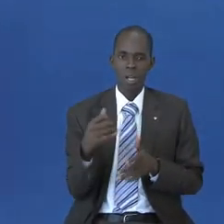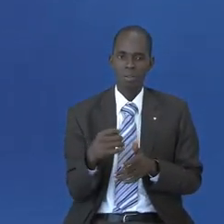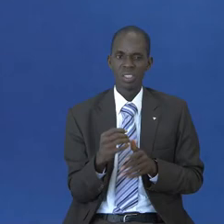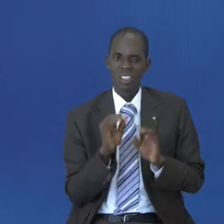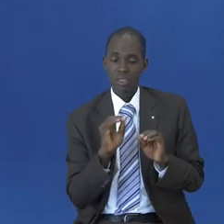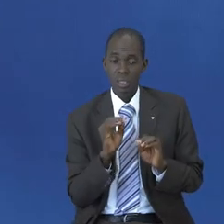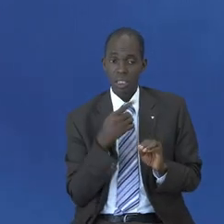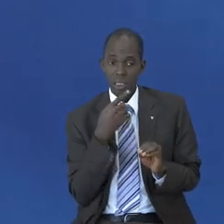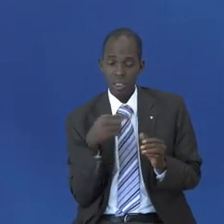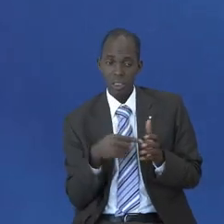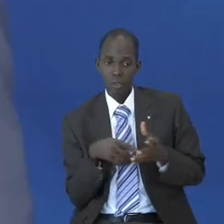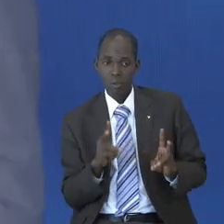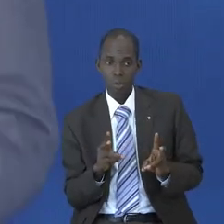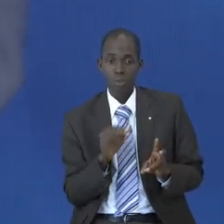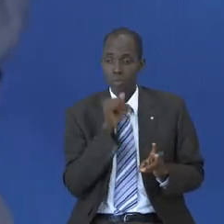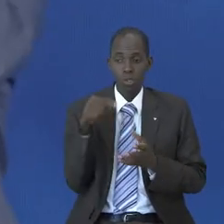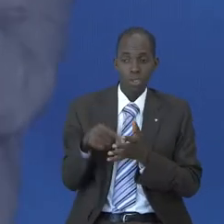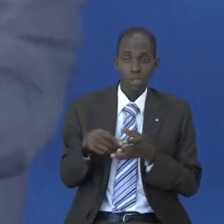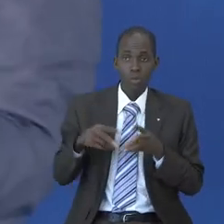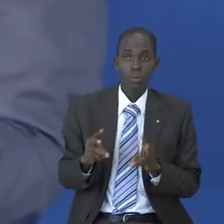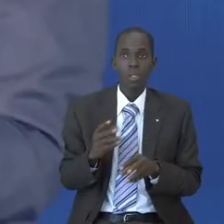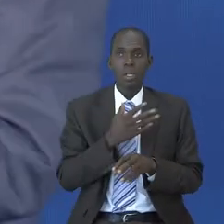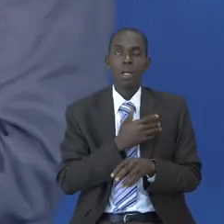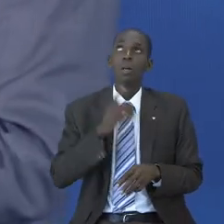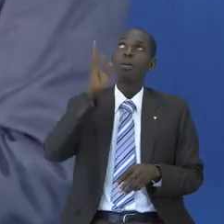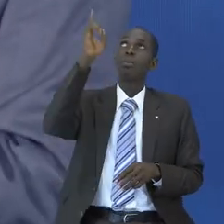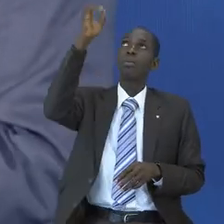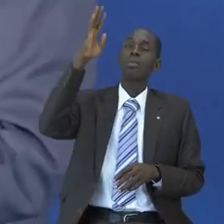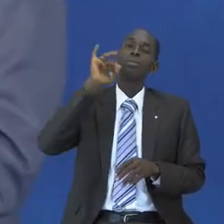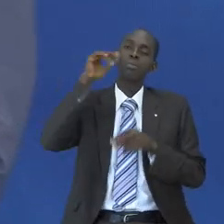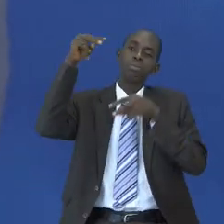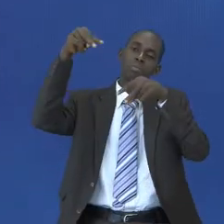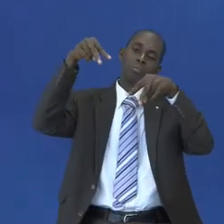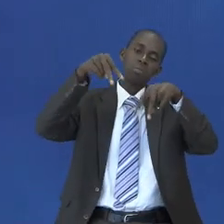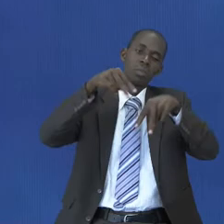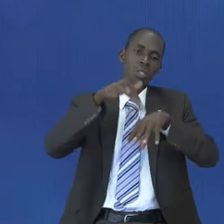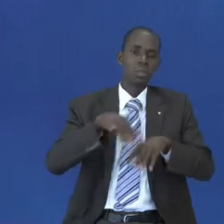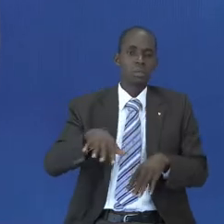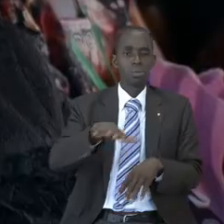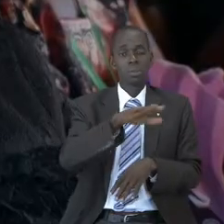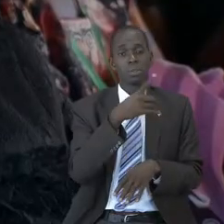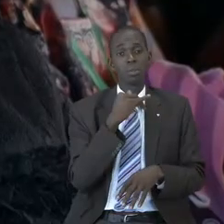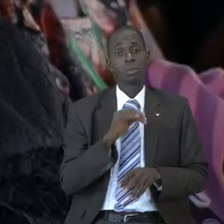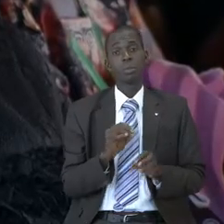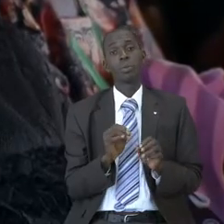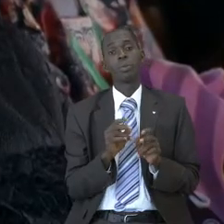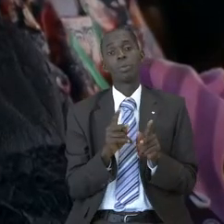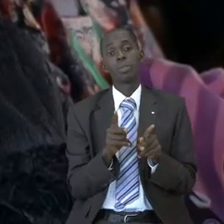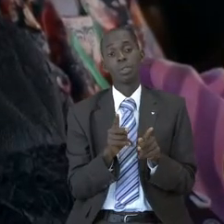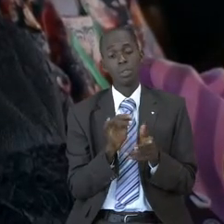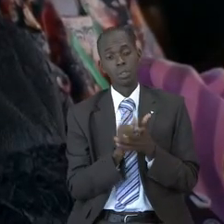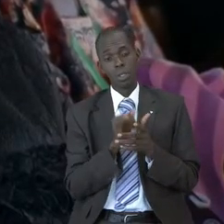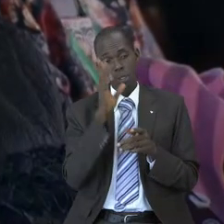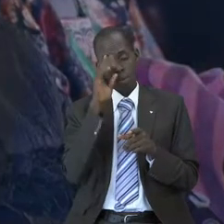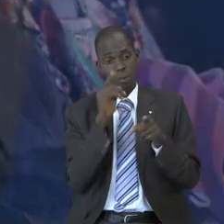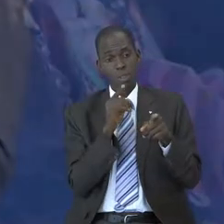way, move this way, and God is looking at you and saying, all right, that man